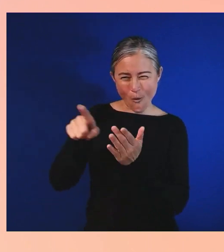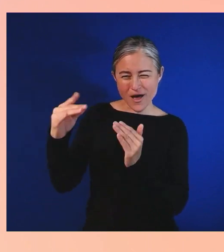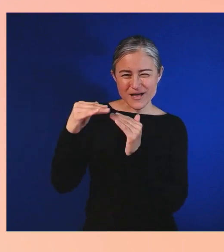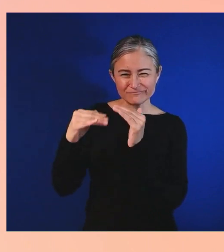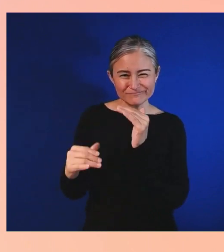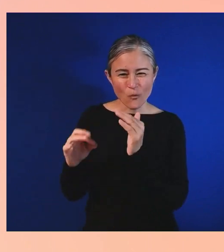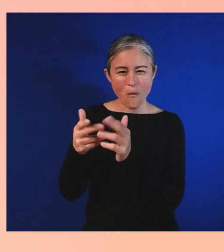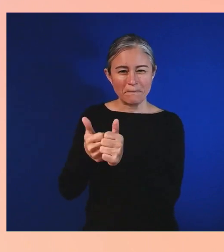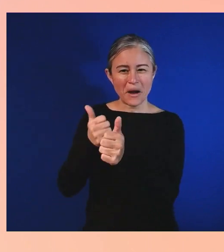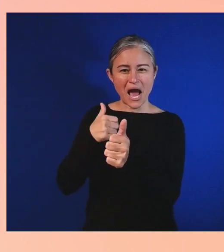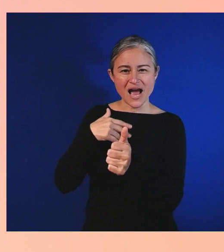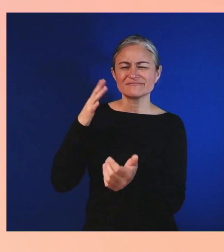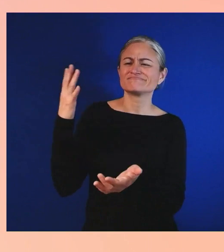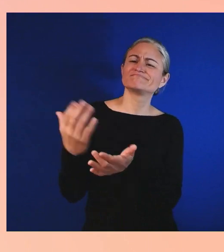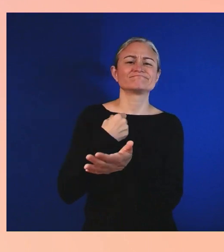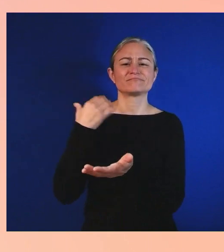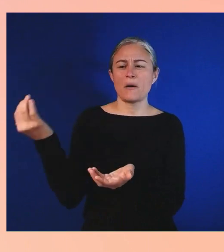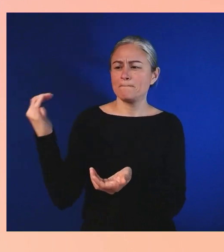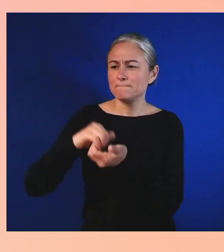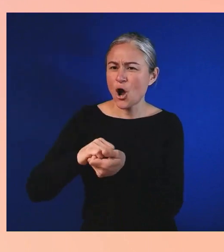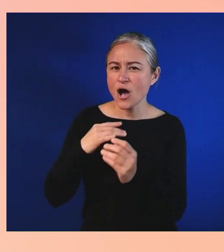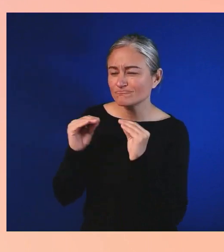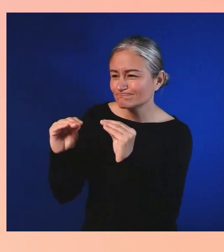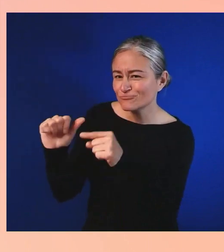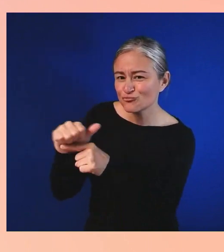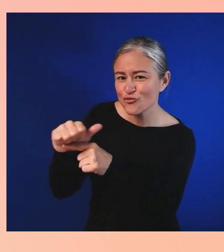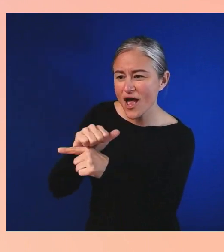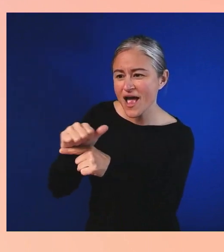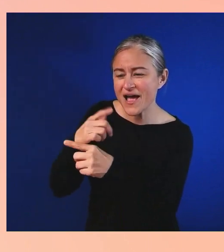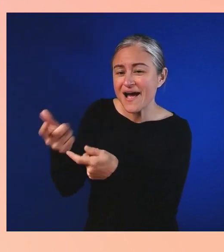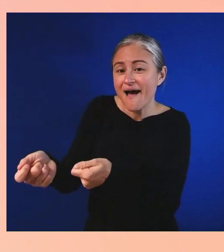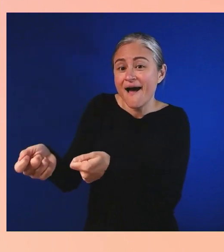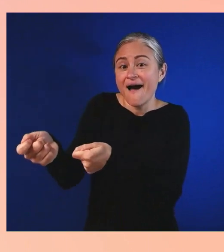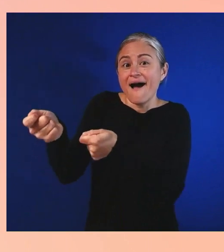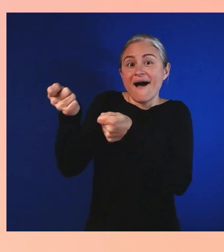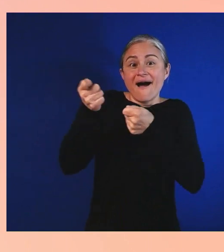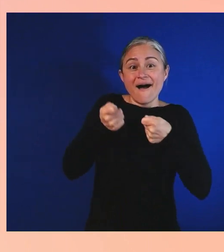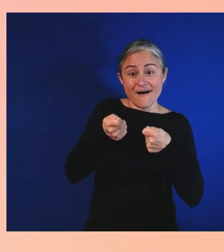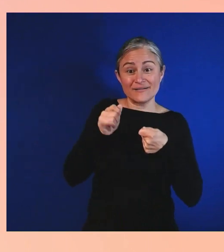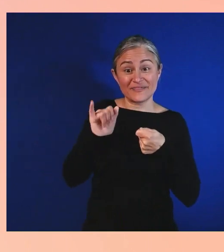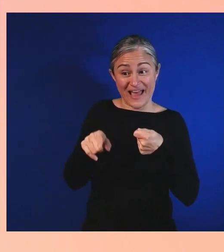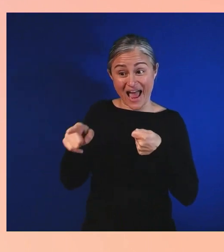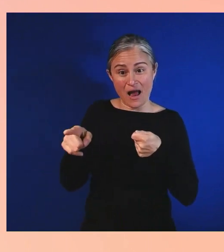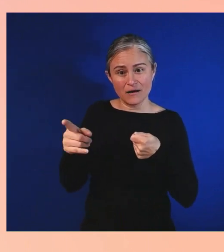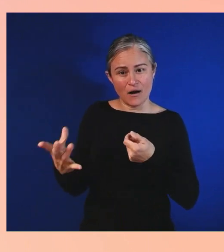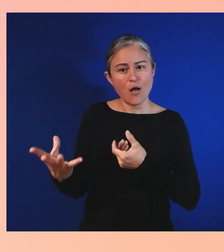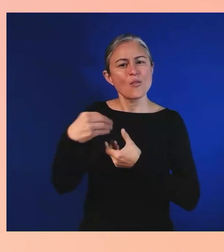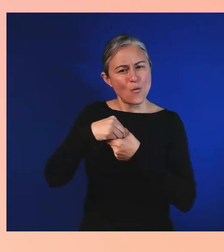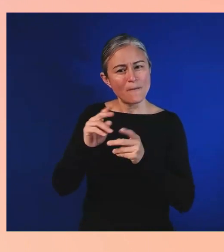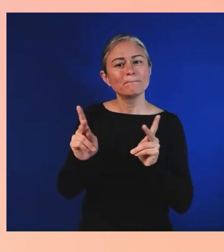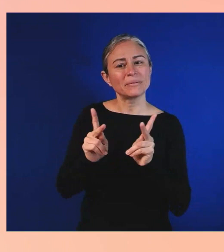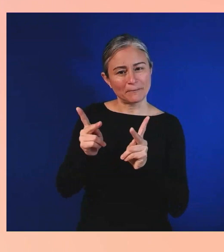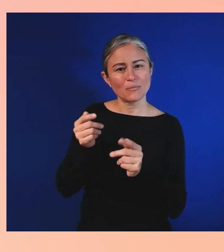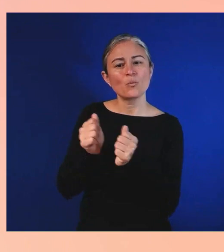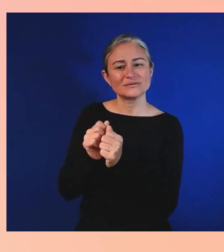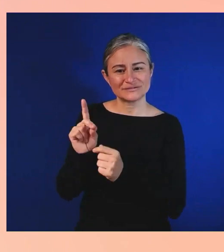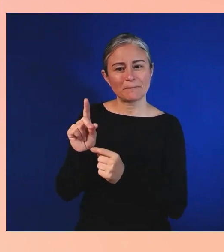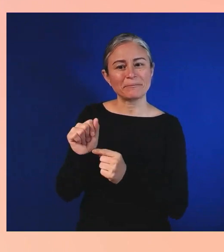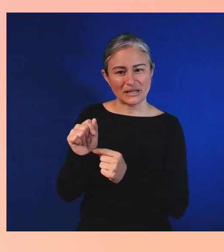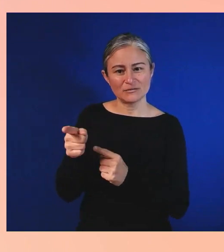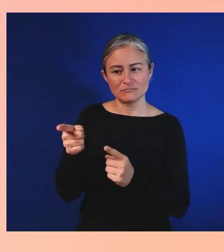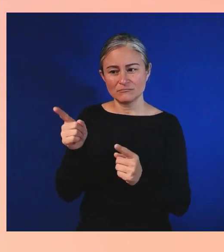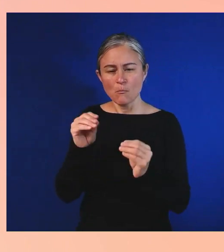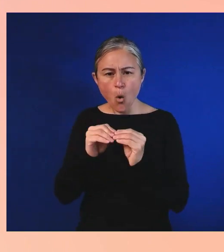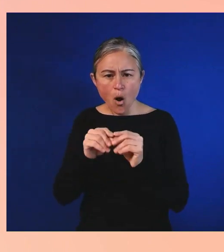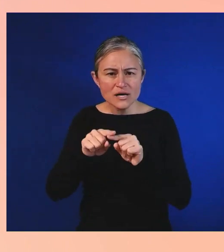to include persons with disabilities and to be inclusive towards persons with disabilities. So building these connections, not